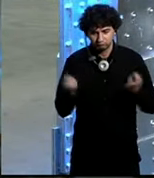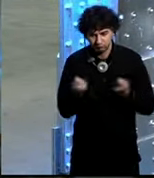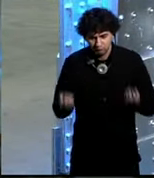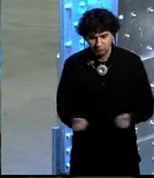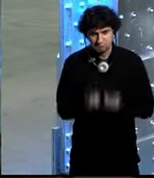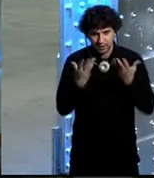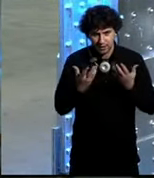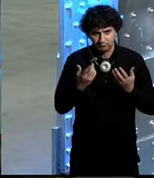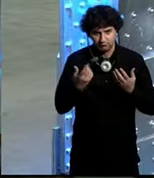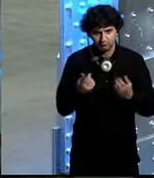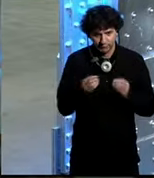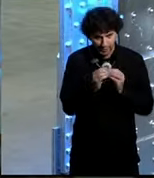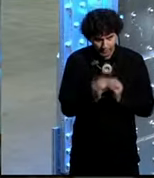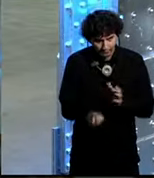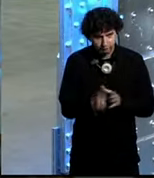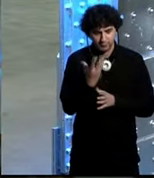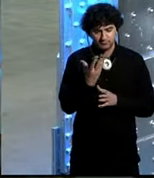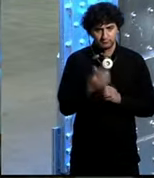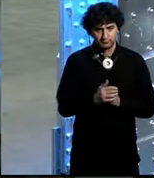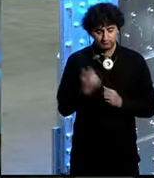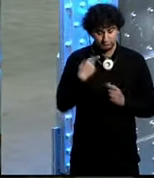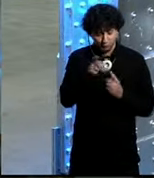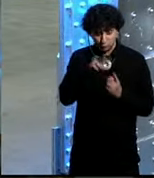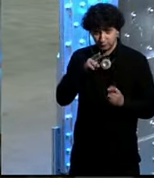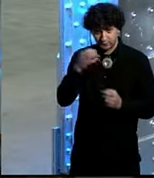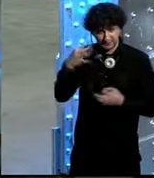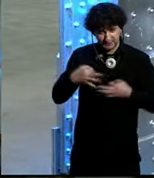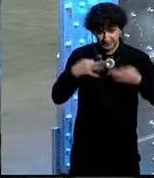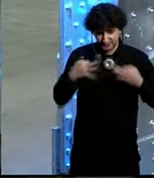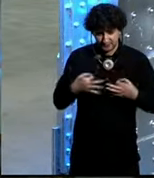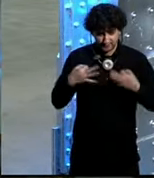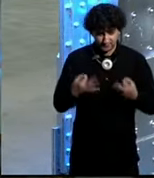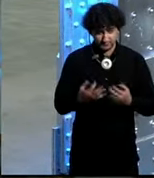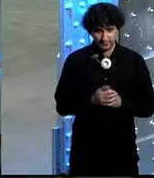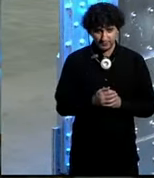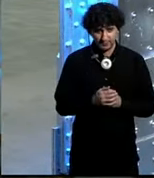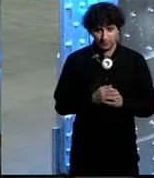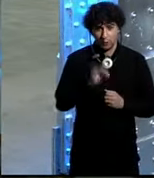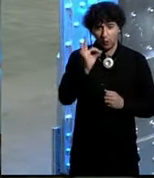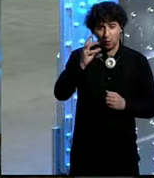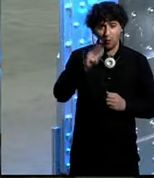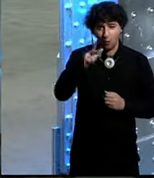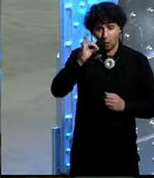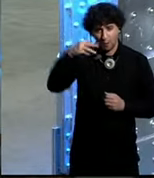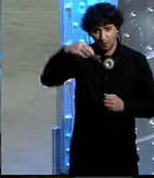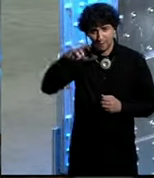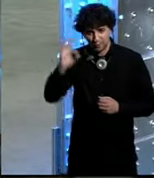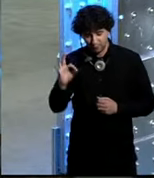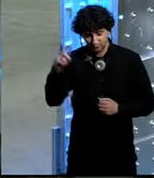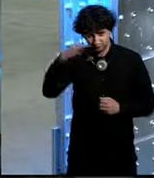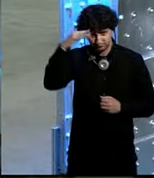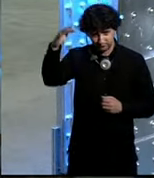something that can add to creation, and it can help promote and boost creation.